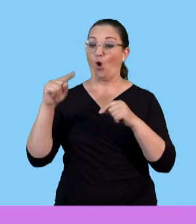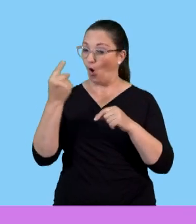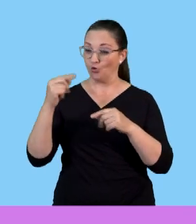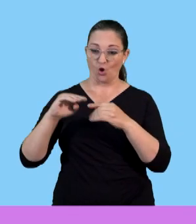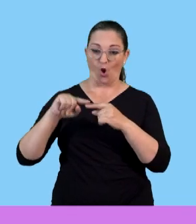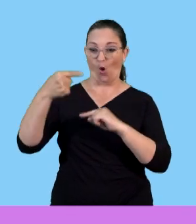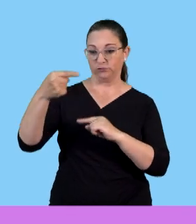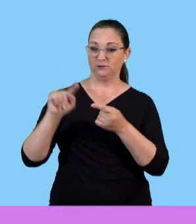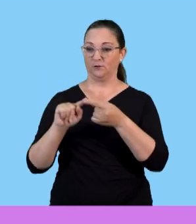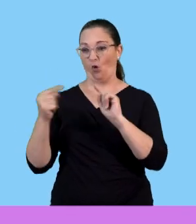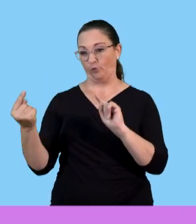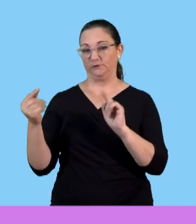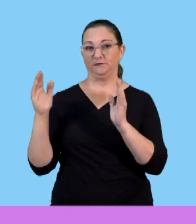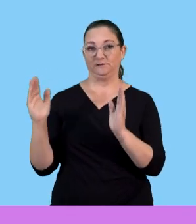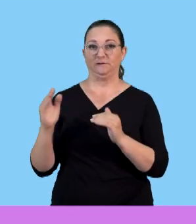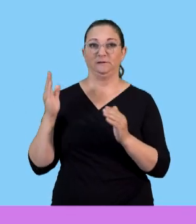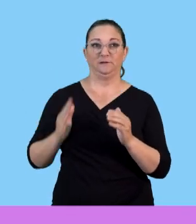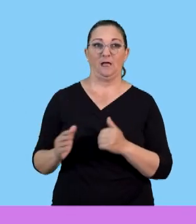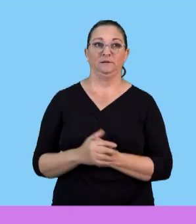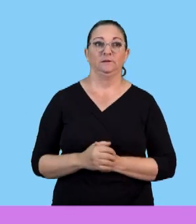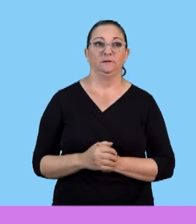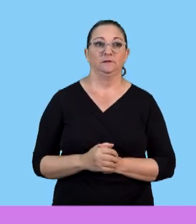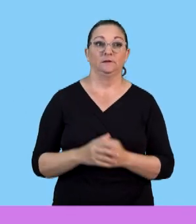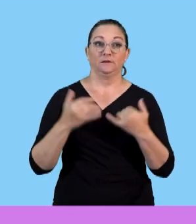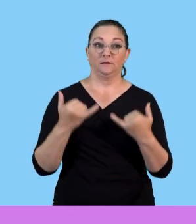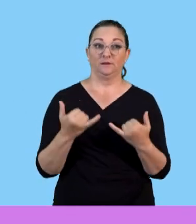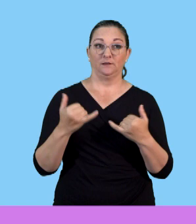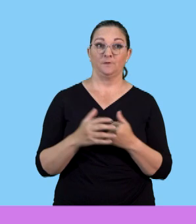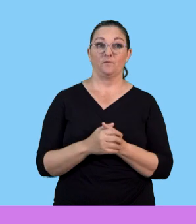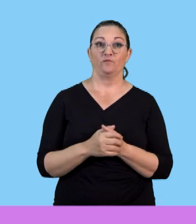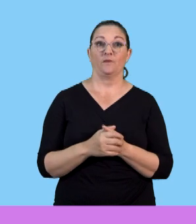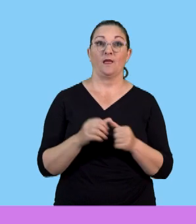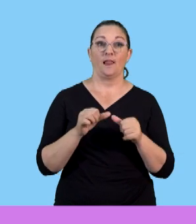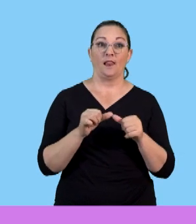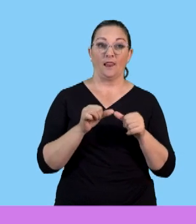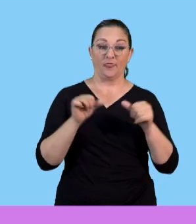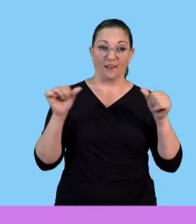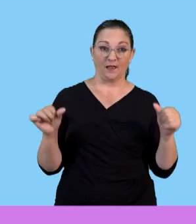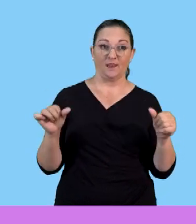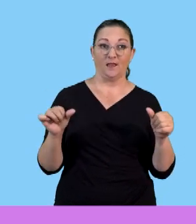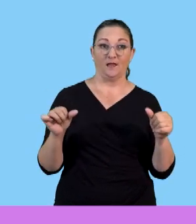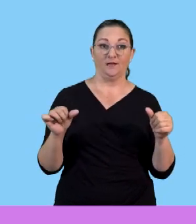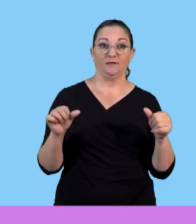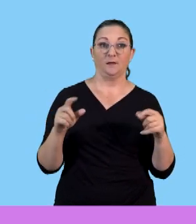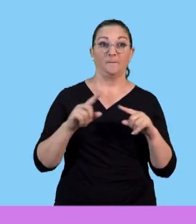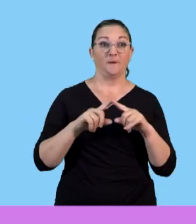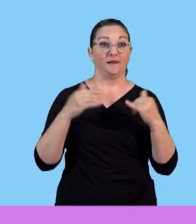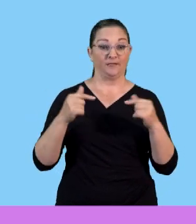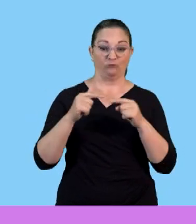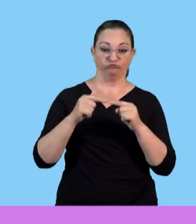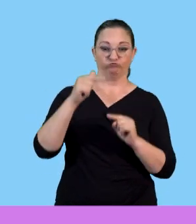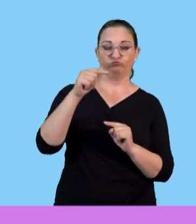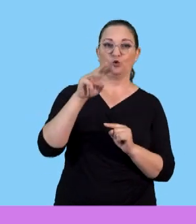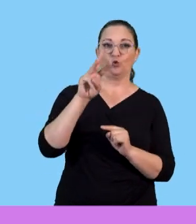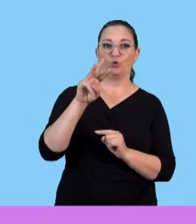sides. So then what happens now is the length from the squares only now